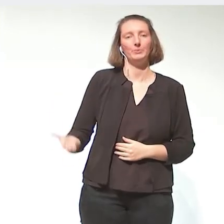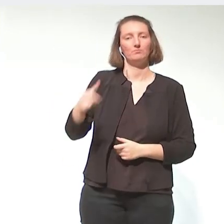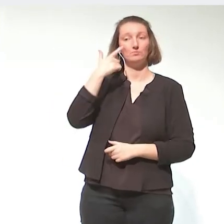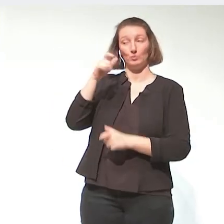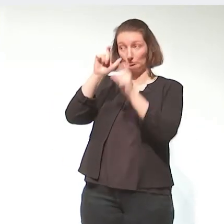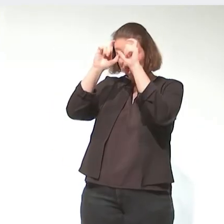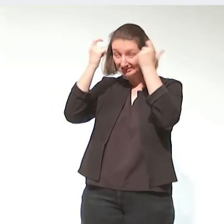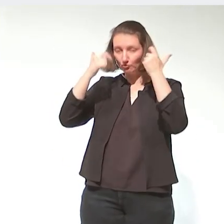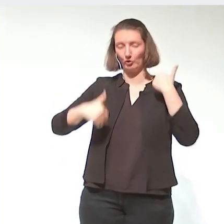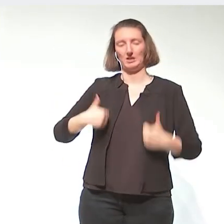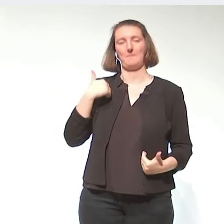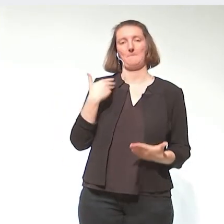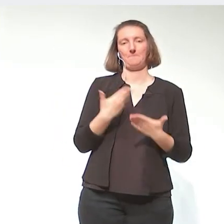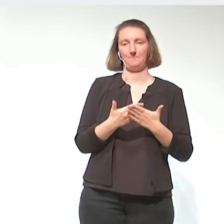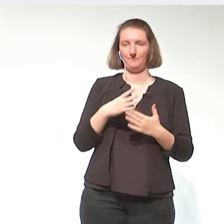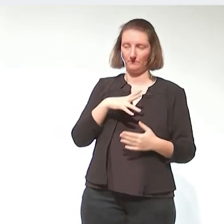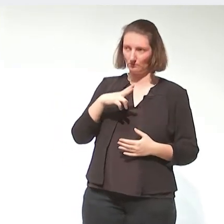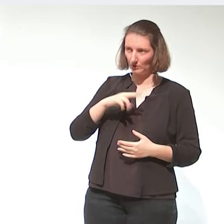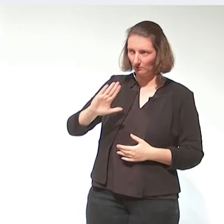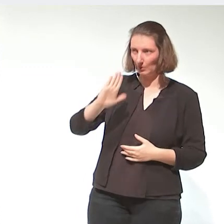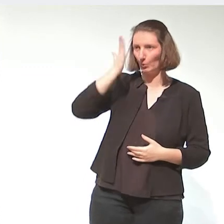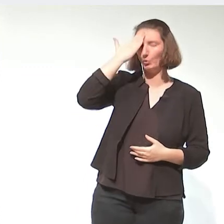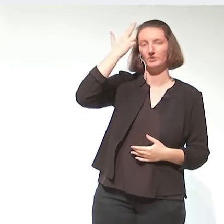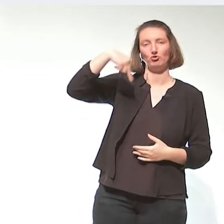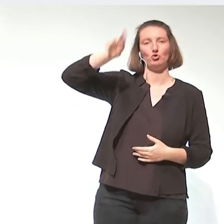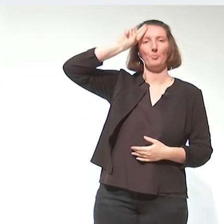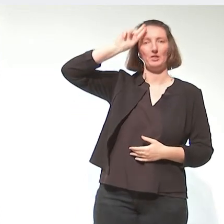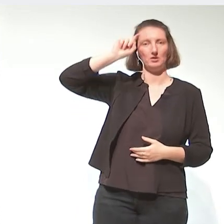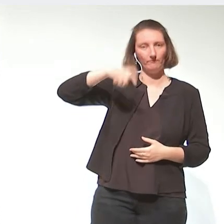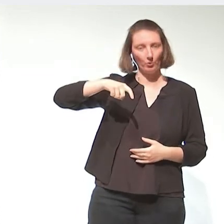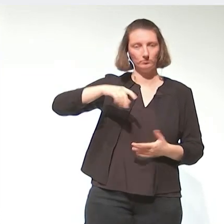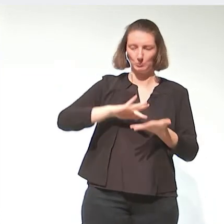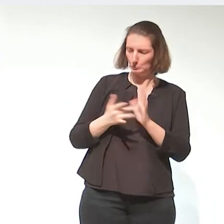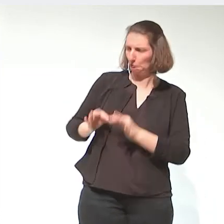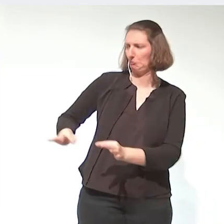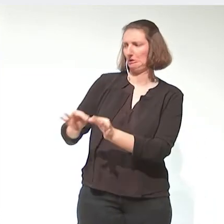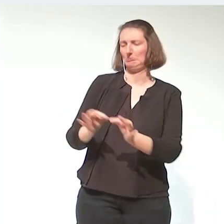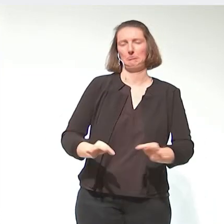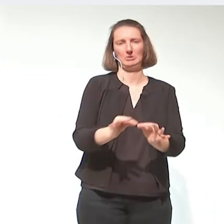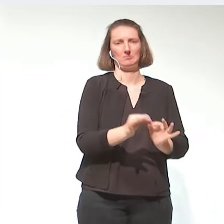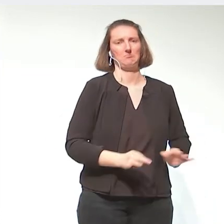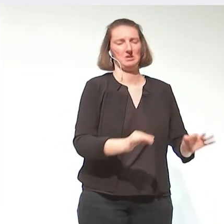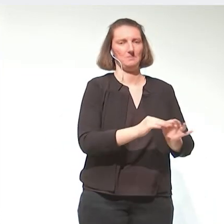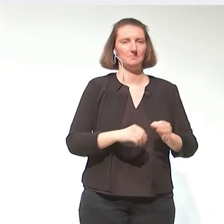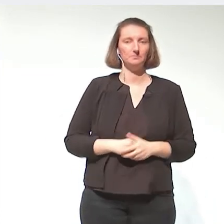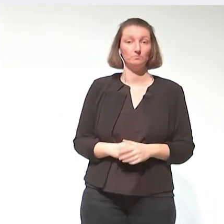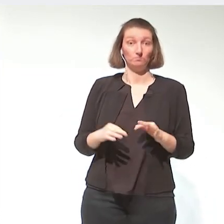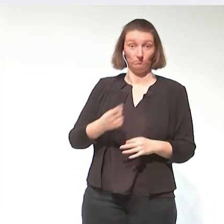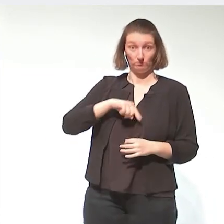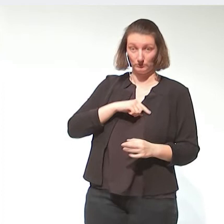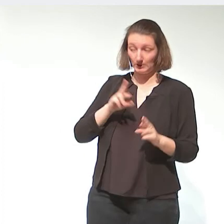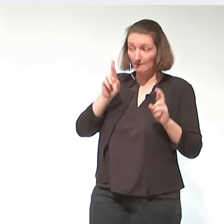that the status of the disabled in the EU is recognized equally across EU member